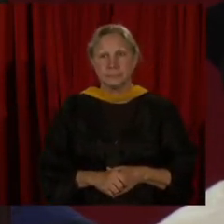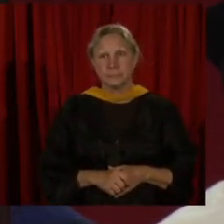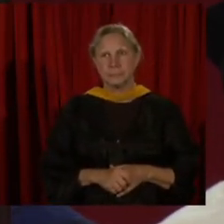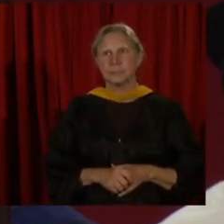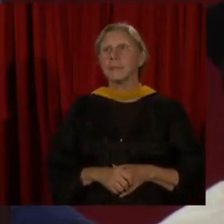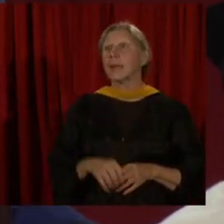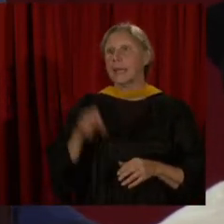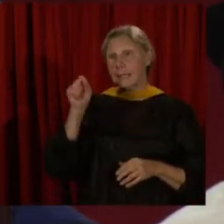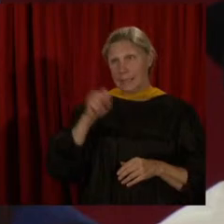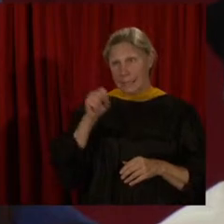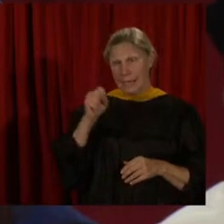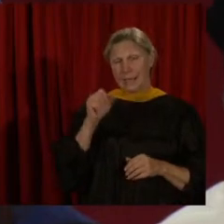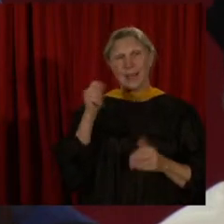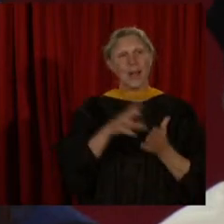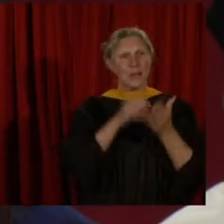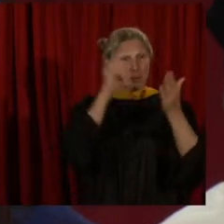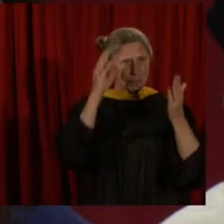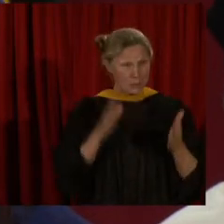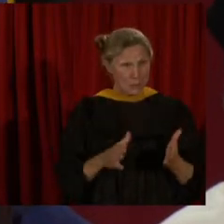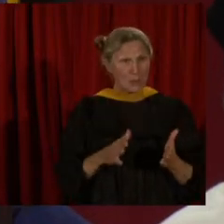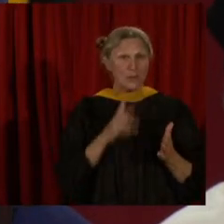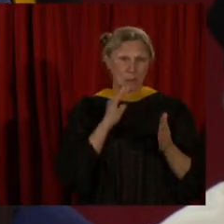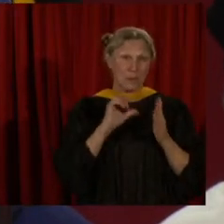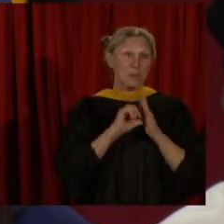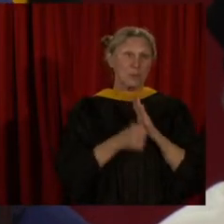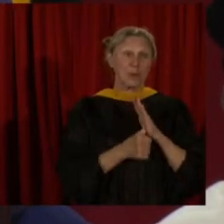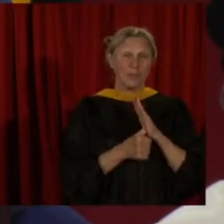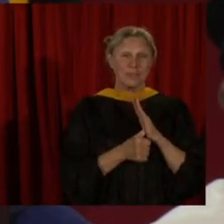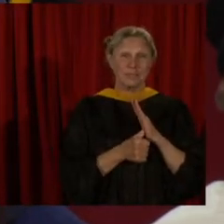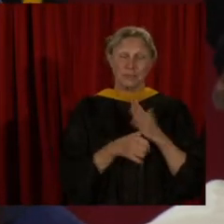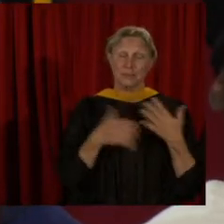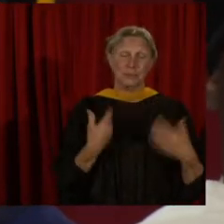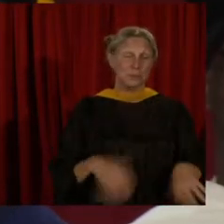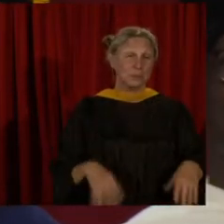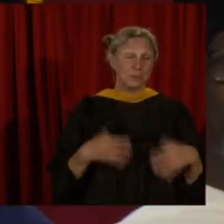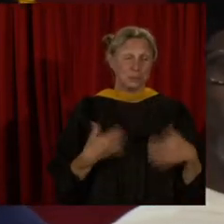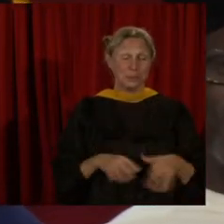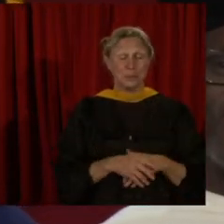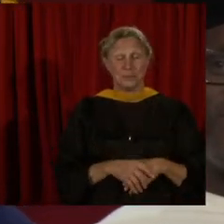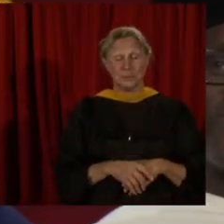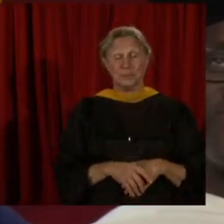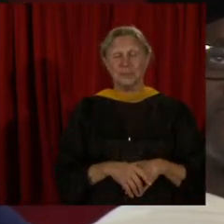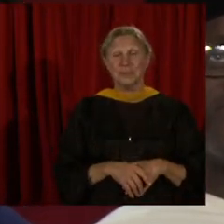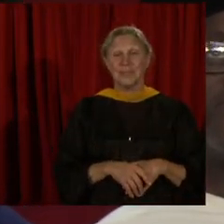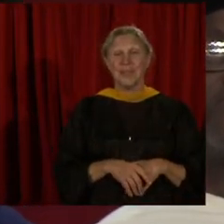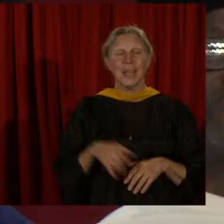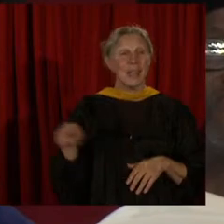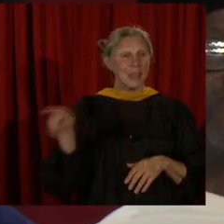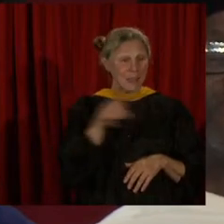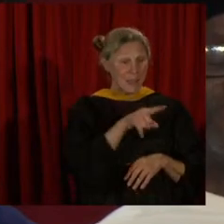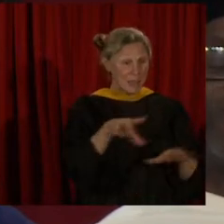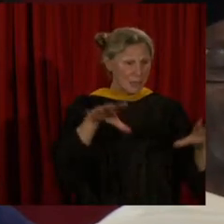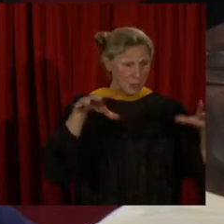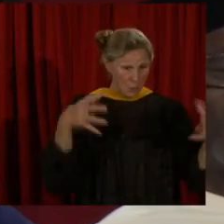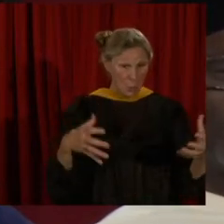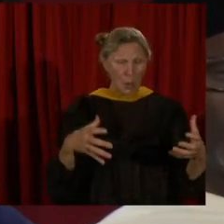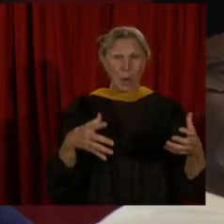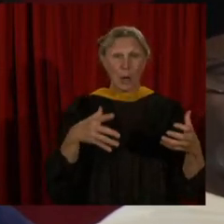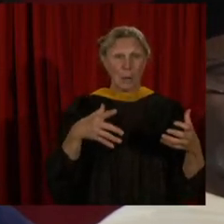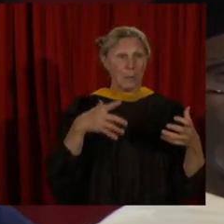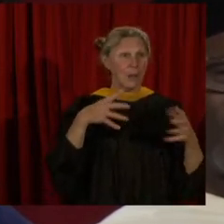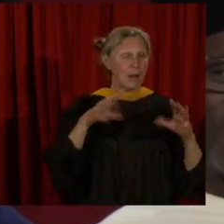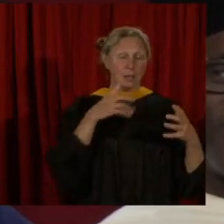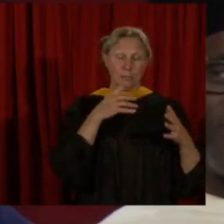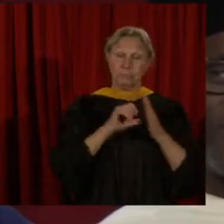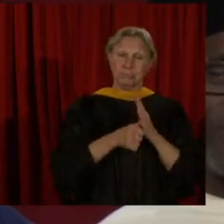Yes, all of our students are that impressive. This really is an incredibly impressive graduating